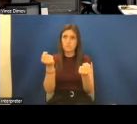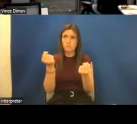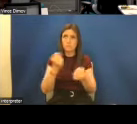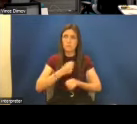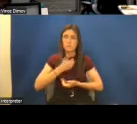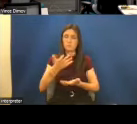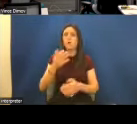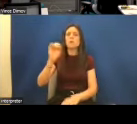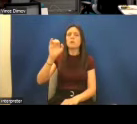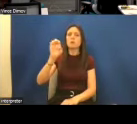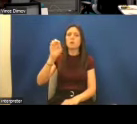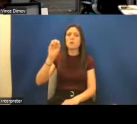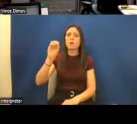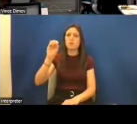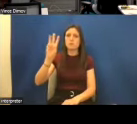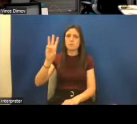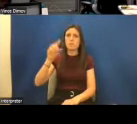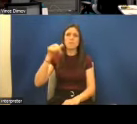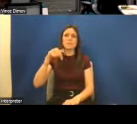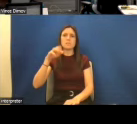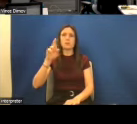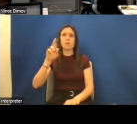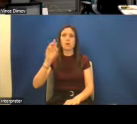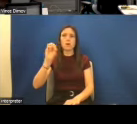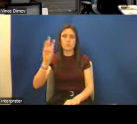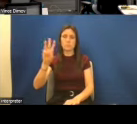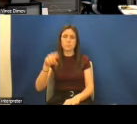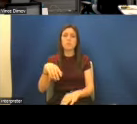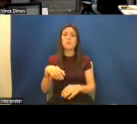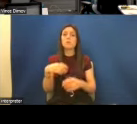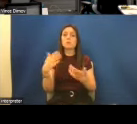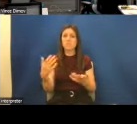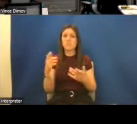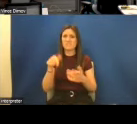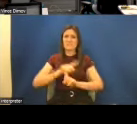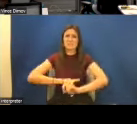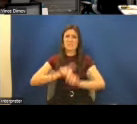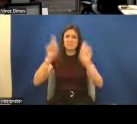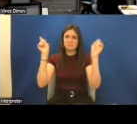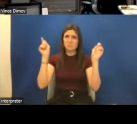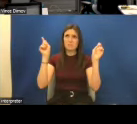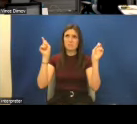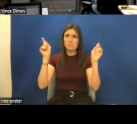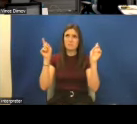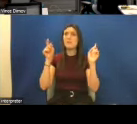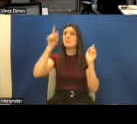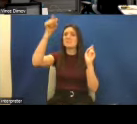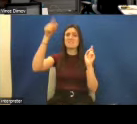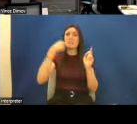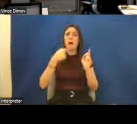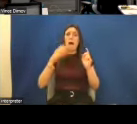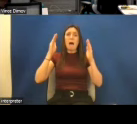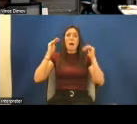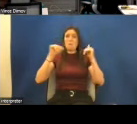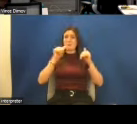but EOW. EOW. Yeah. This is ROW. Yeah. So this is the one that we had the big difference I on. hope this isn't mine, by the way. No, and